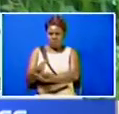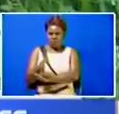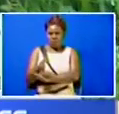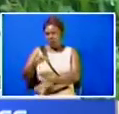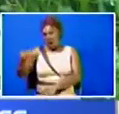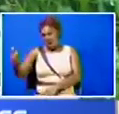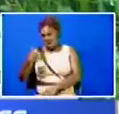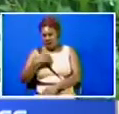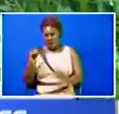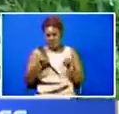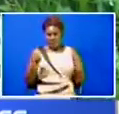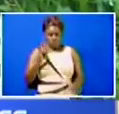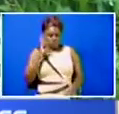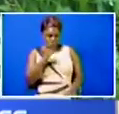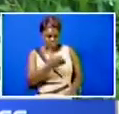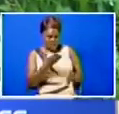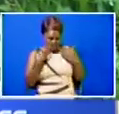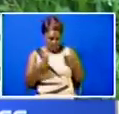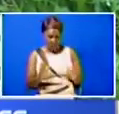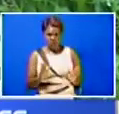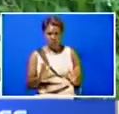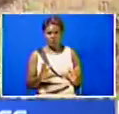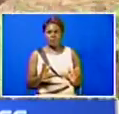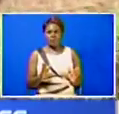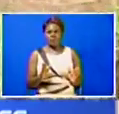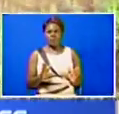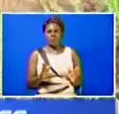pengine. Na unaona mahali hapa sasa,